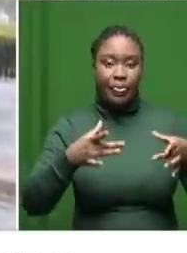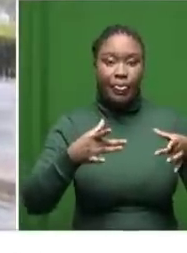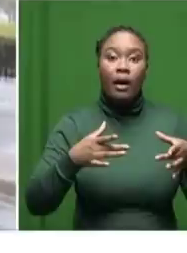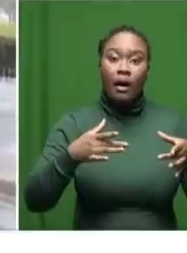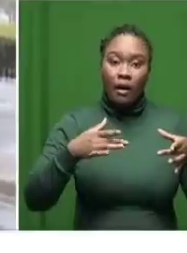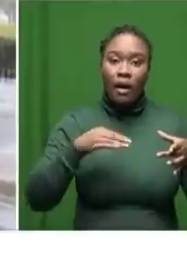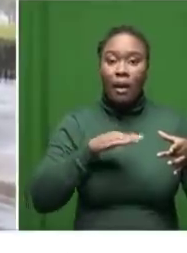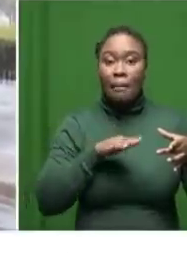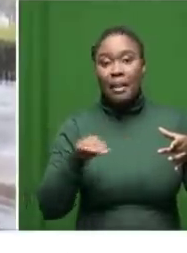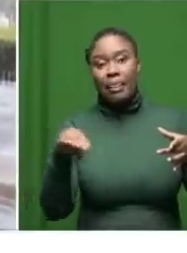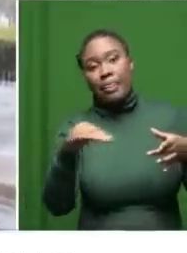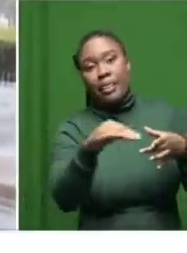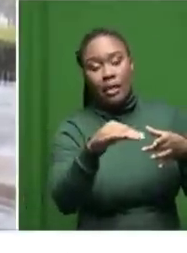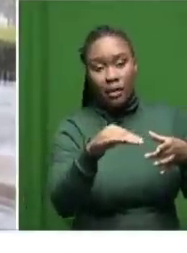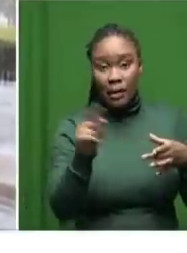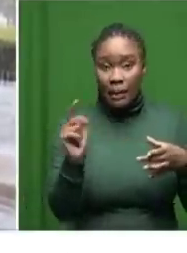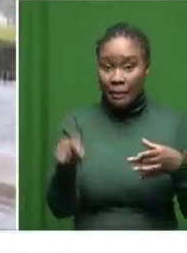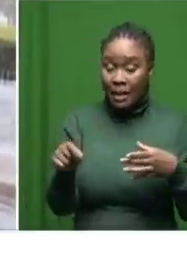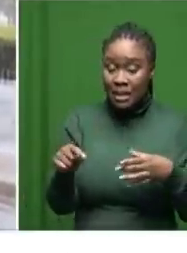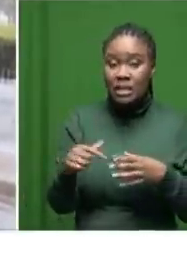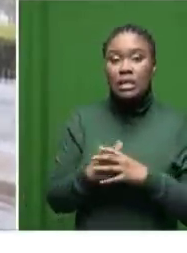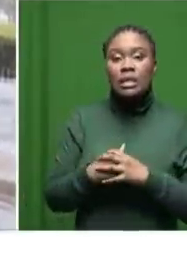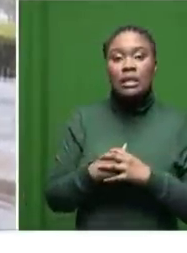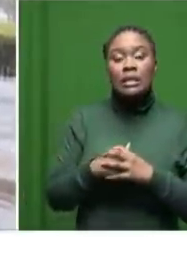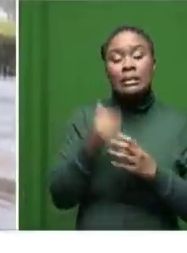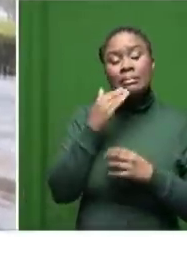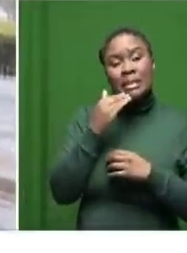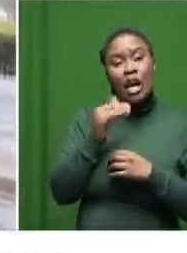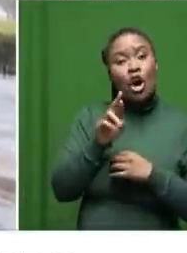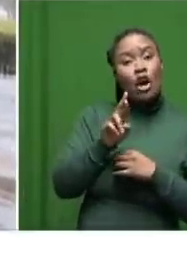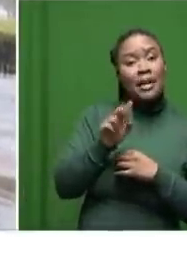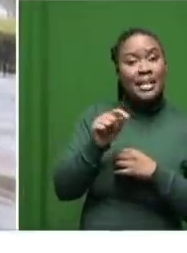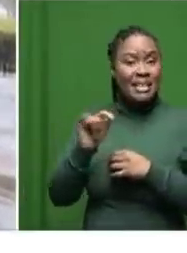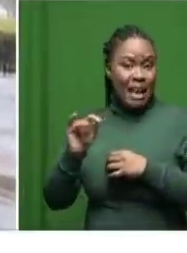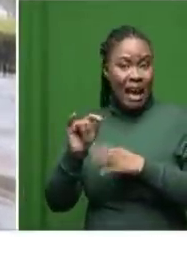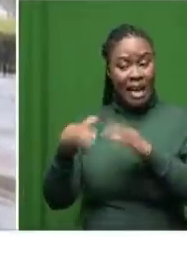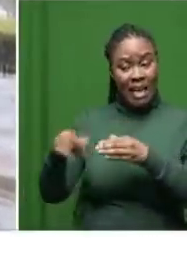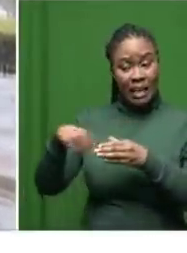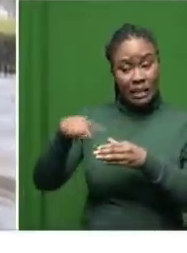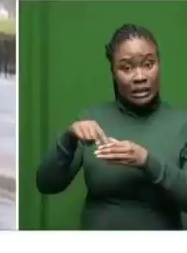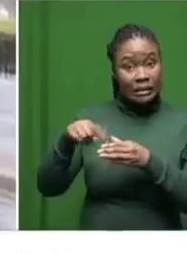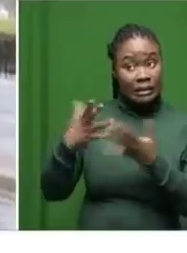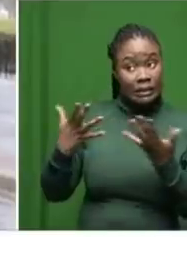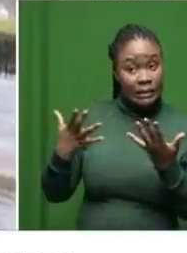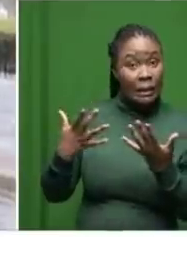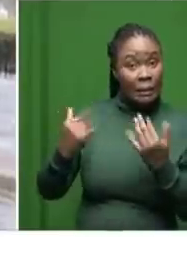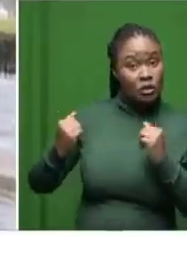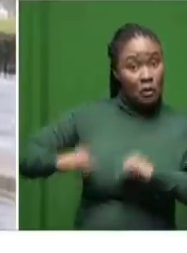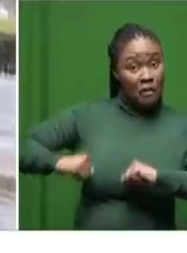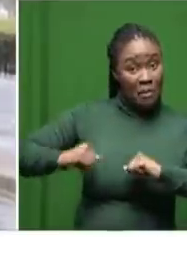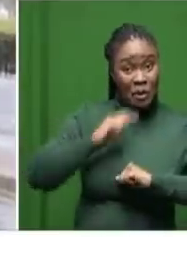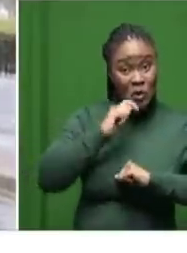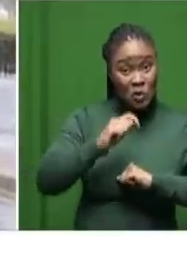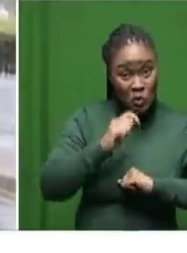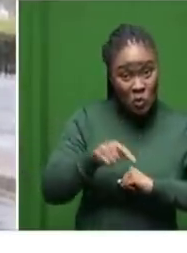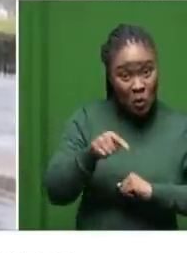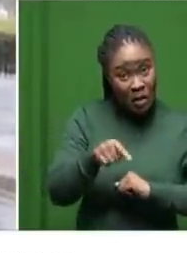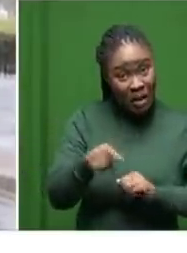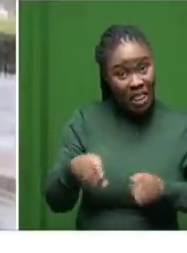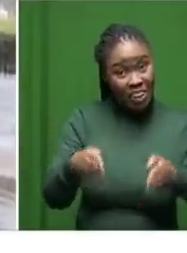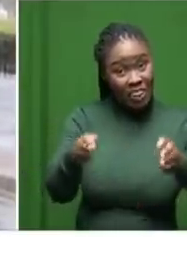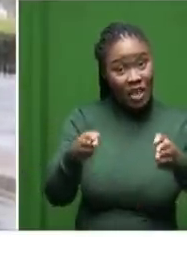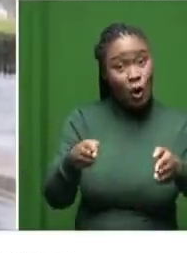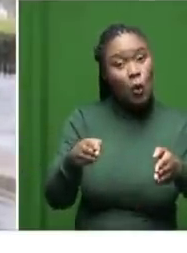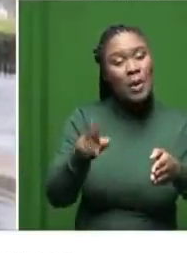area. So also we're just waiting for the RTI to confirm to us whether is that true for that sinkhole, that there's a sinkhole on the